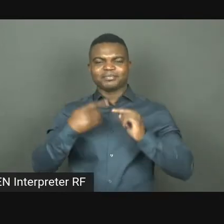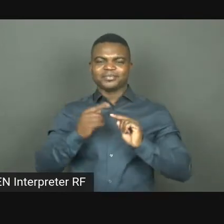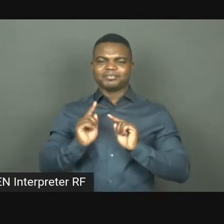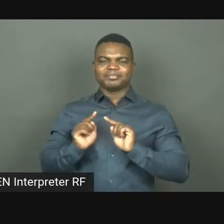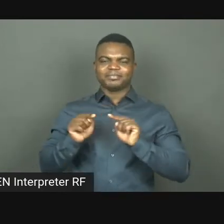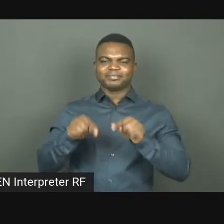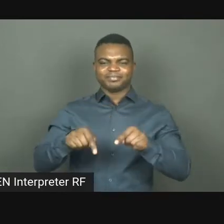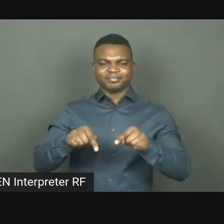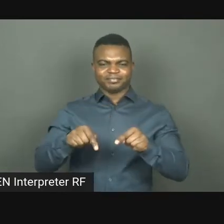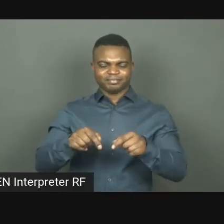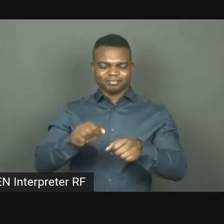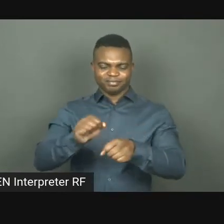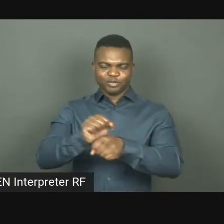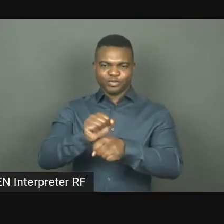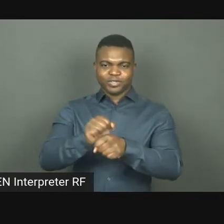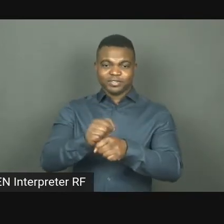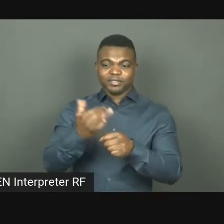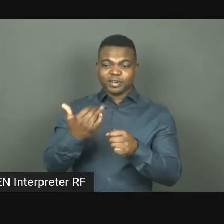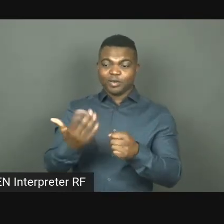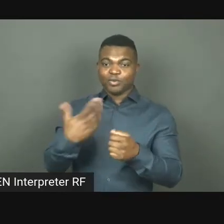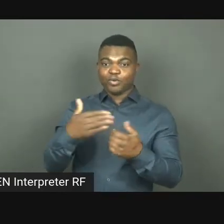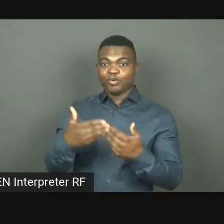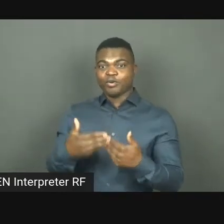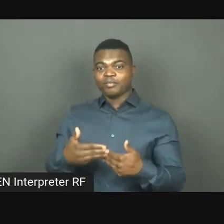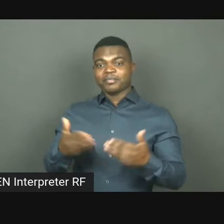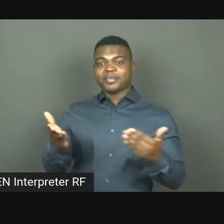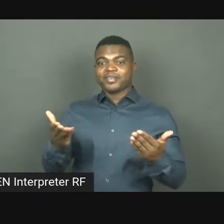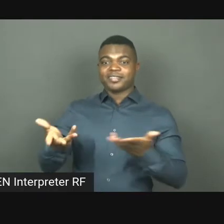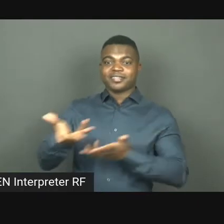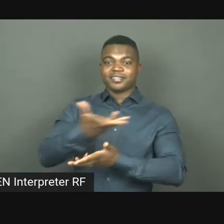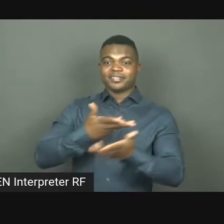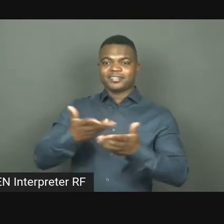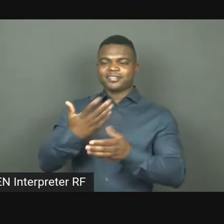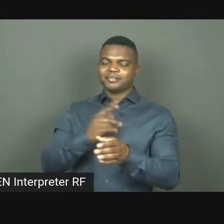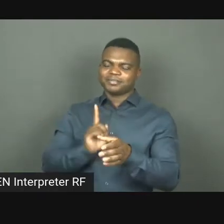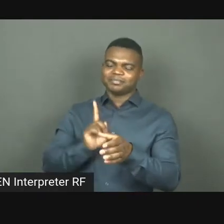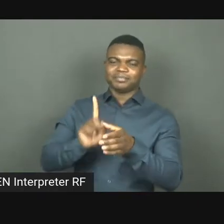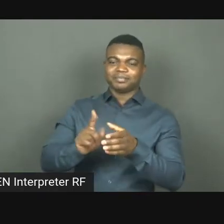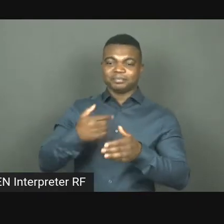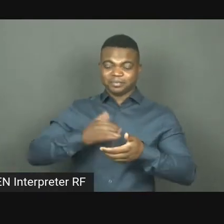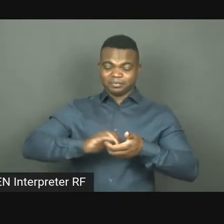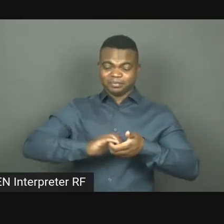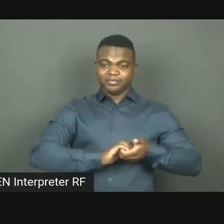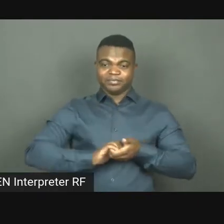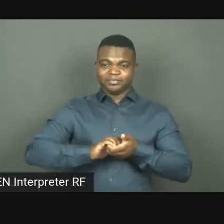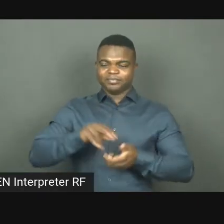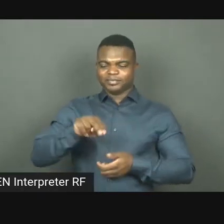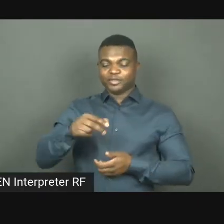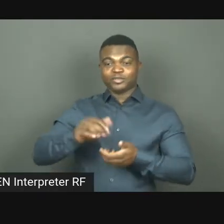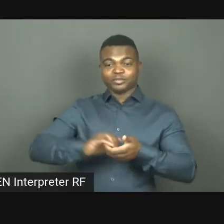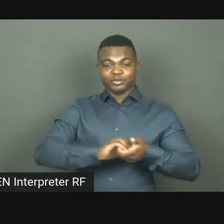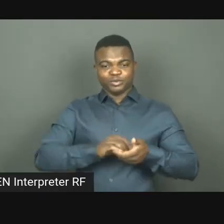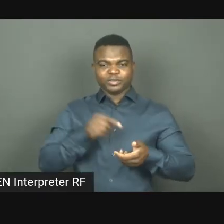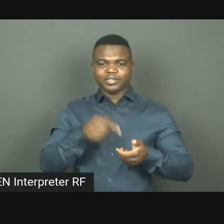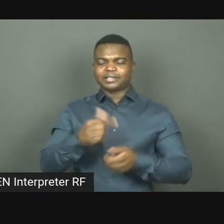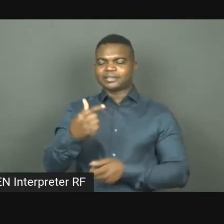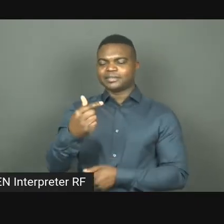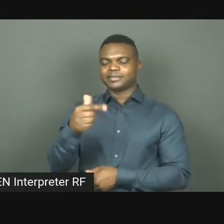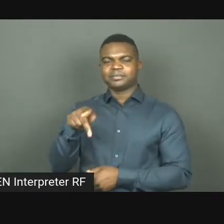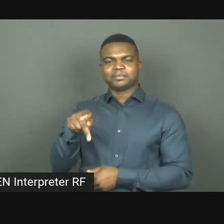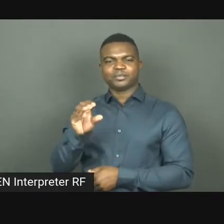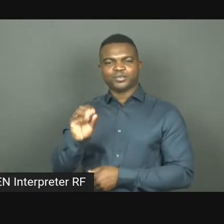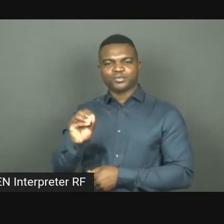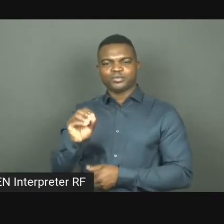familiar with CHS Alliance work, both as a board member, but also as a local organization undergoing independent